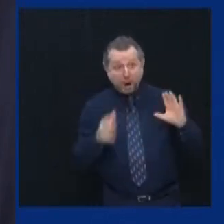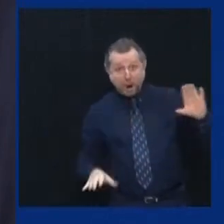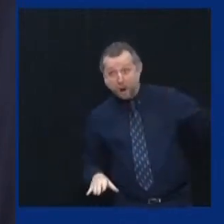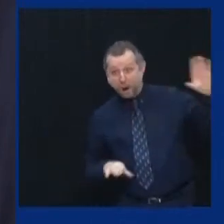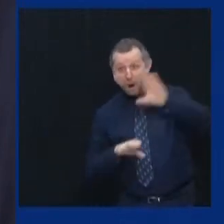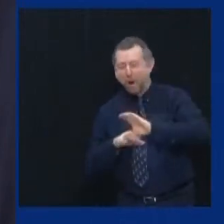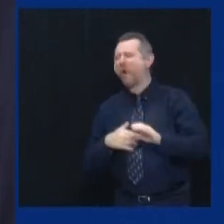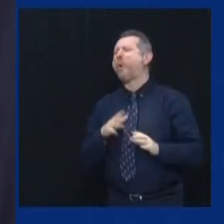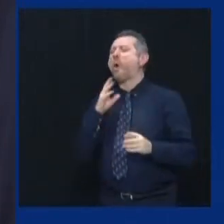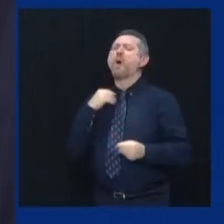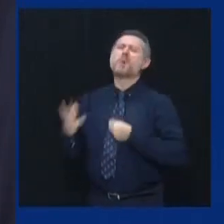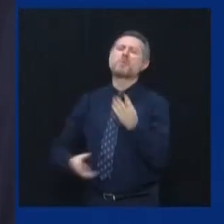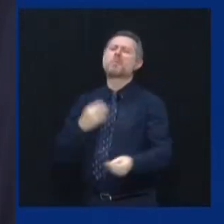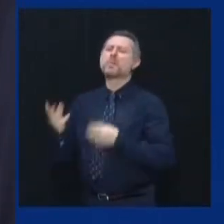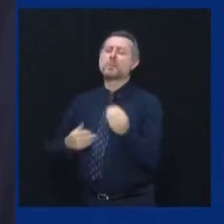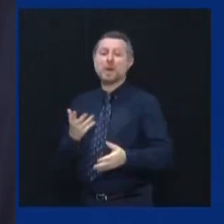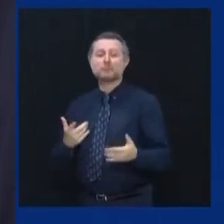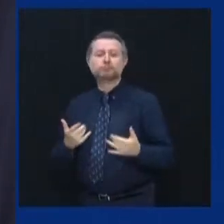more we transfer.